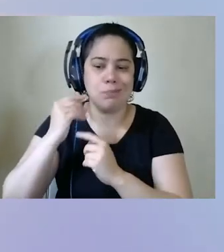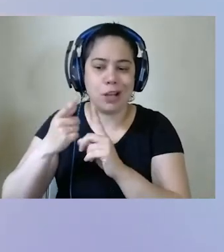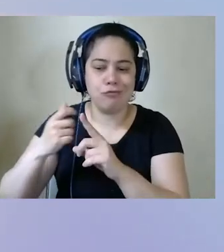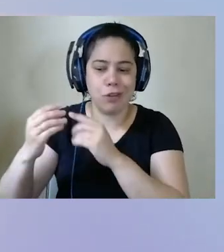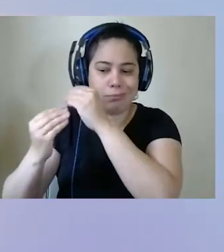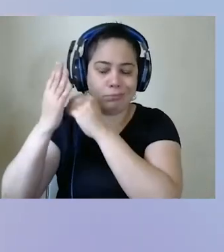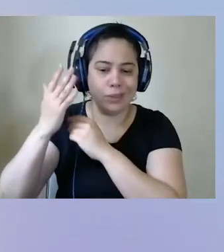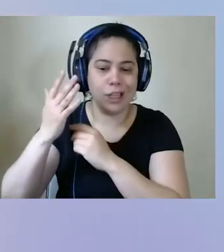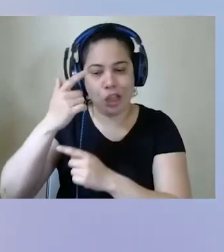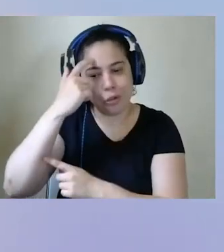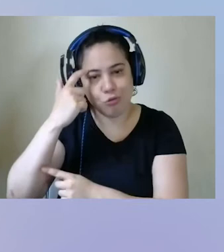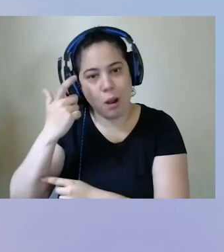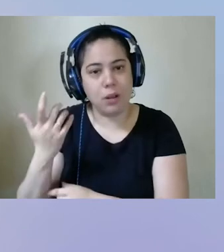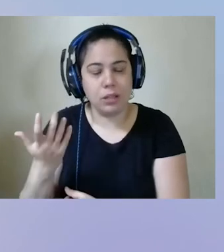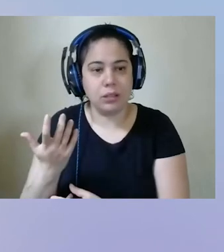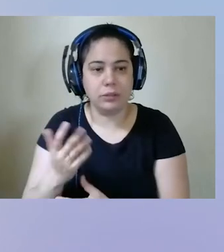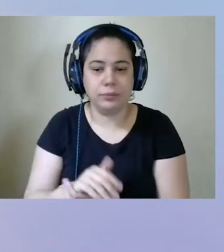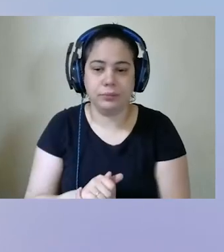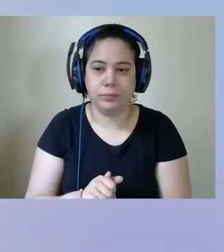dignity, self-esteem,